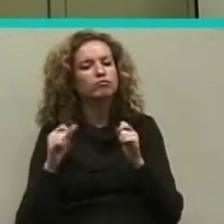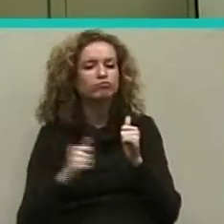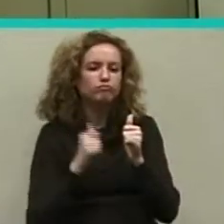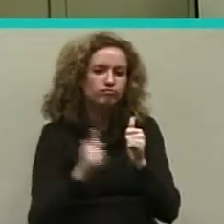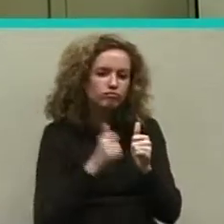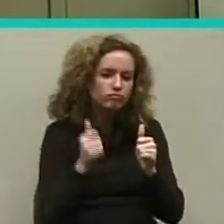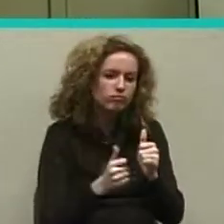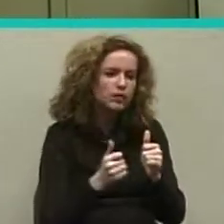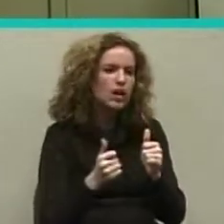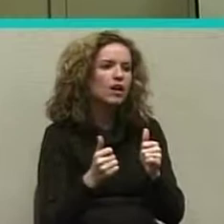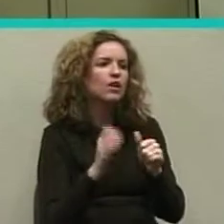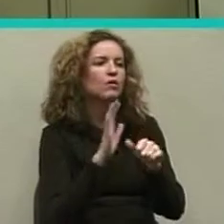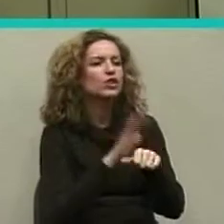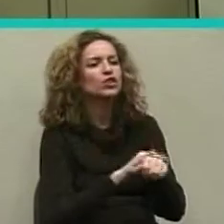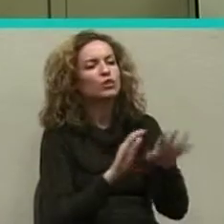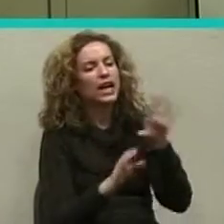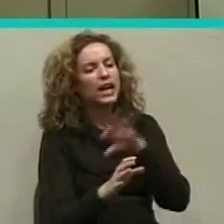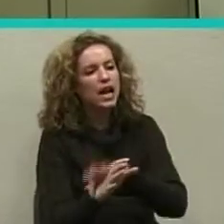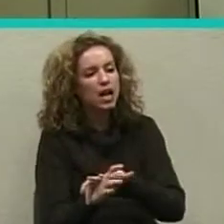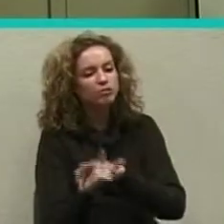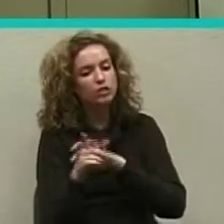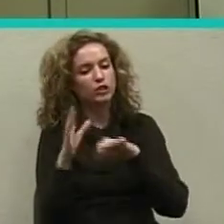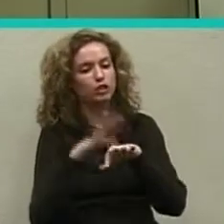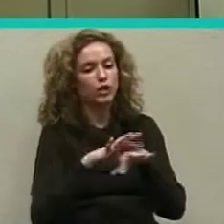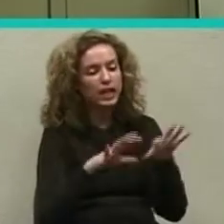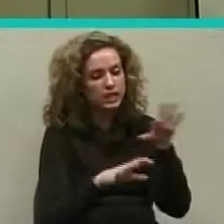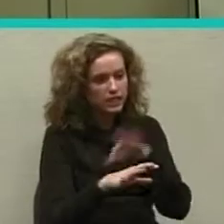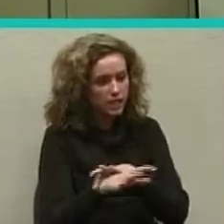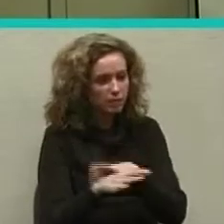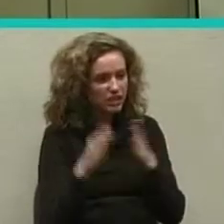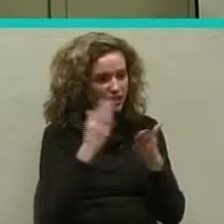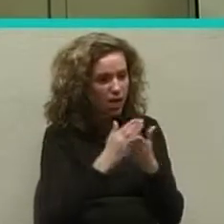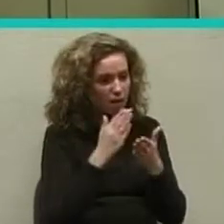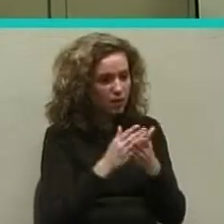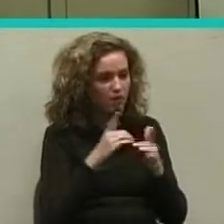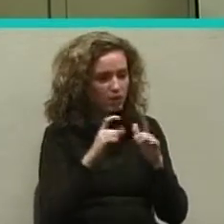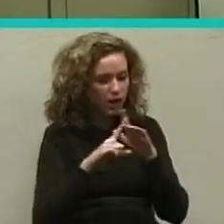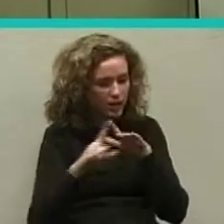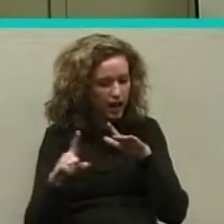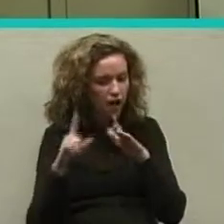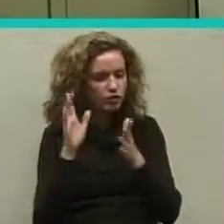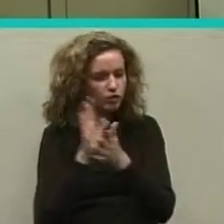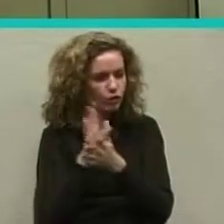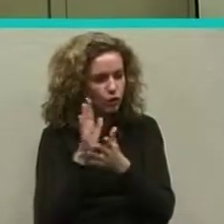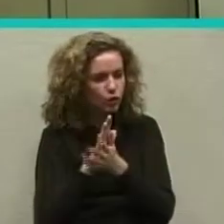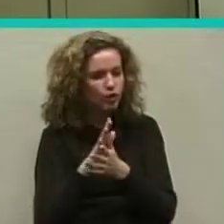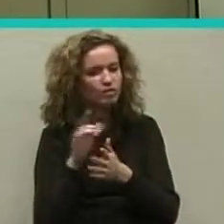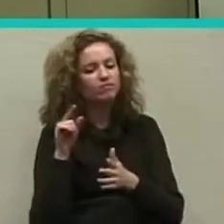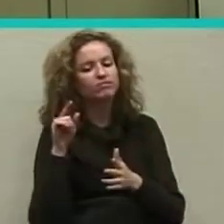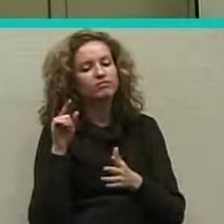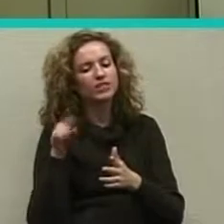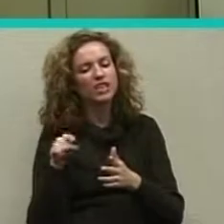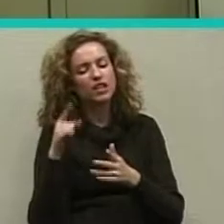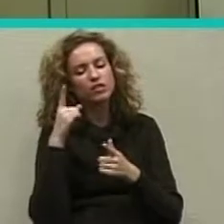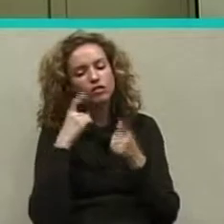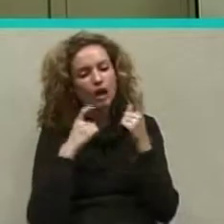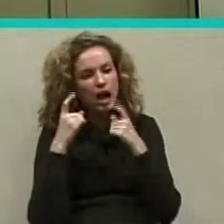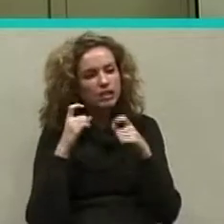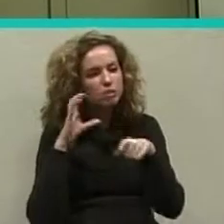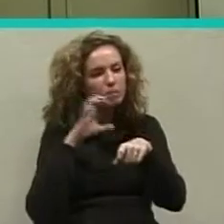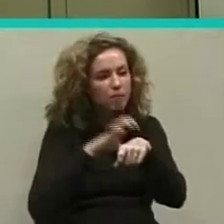him. Mrs. Katz restrains Michael to keep him from running out of the school. Michael starts to cry and bites Mrs. Katz on the